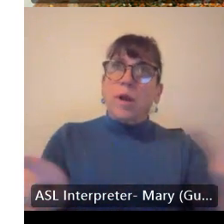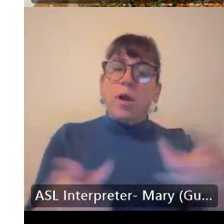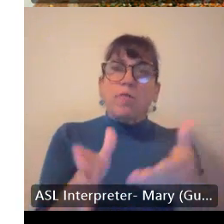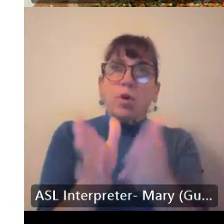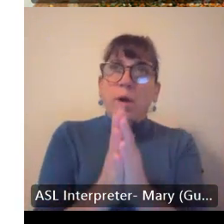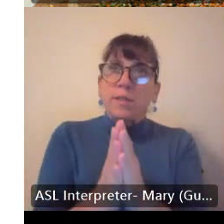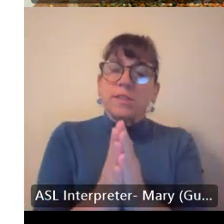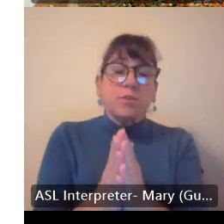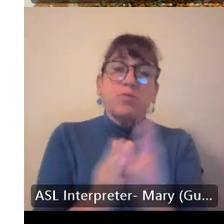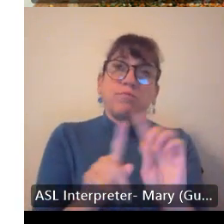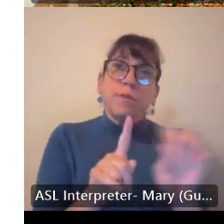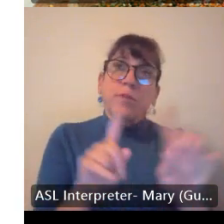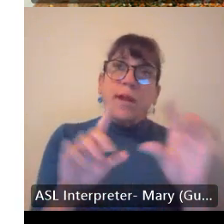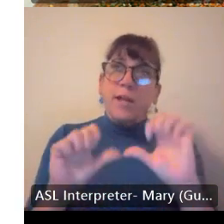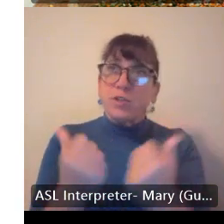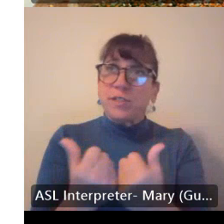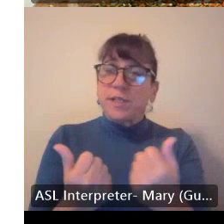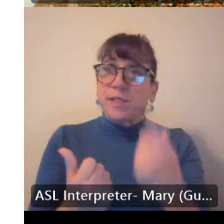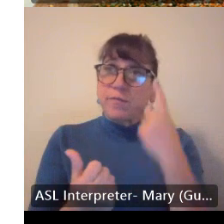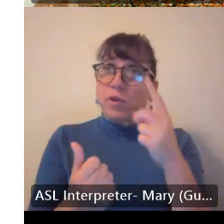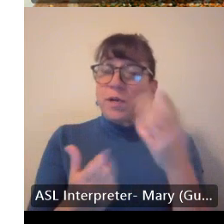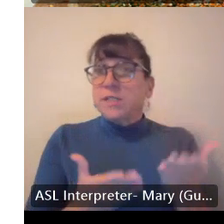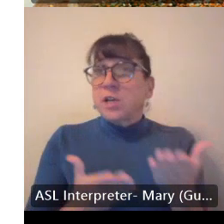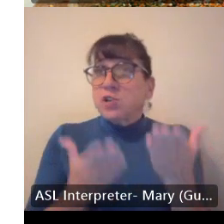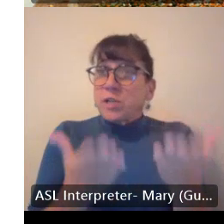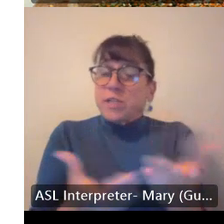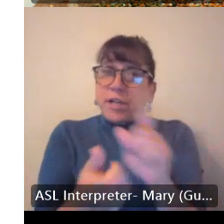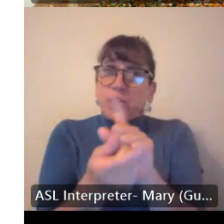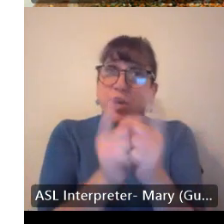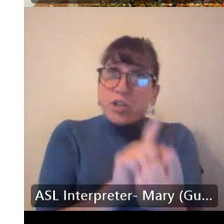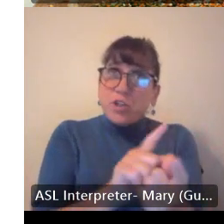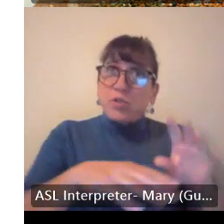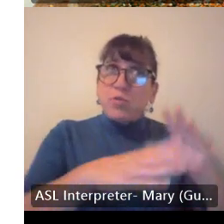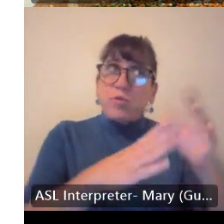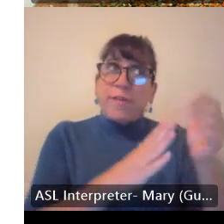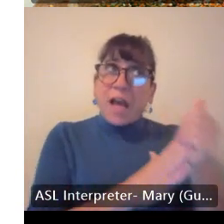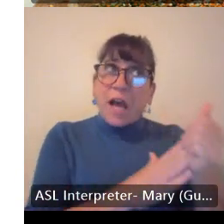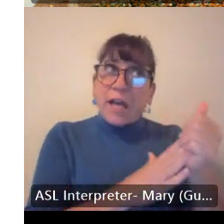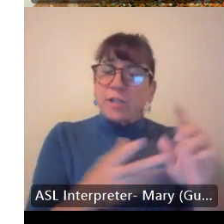to agencies for any suggested changes to guidance or to